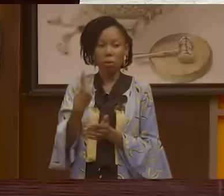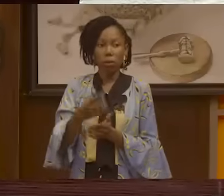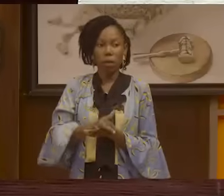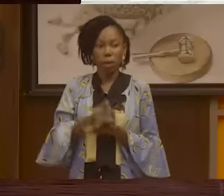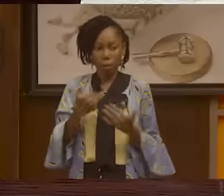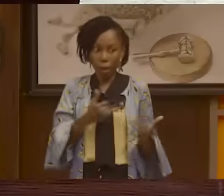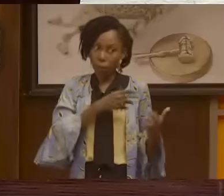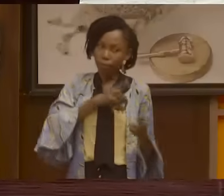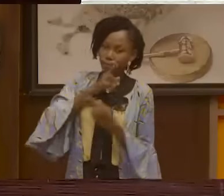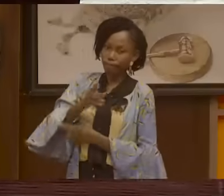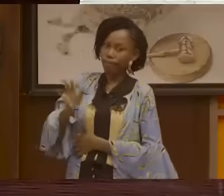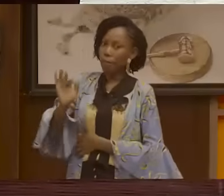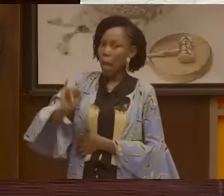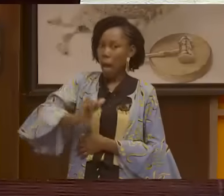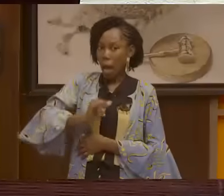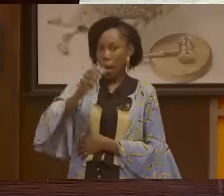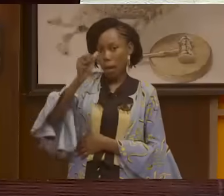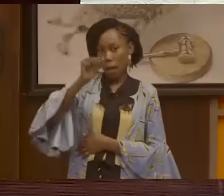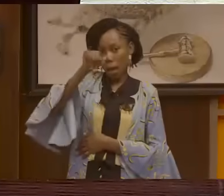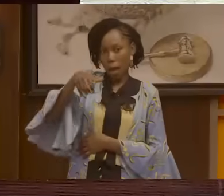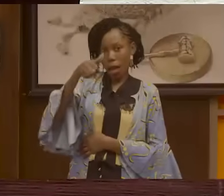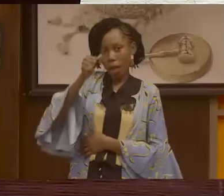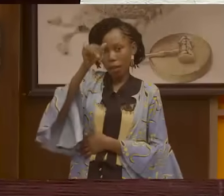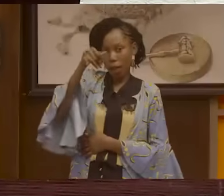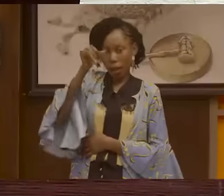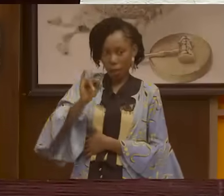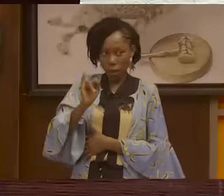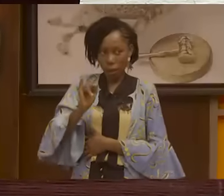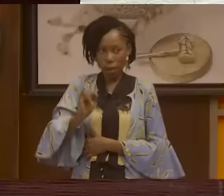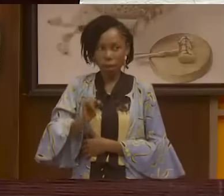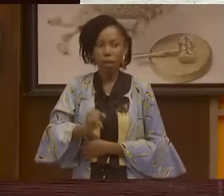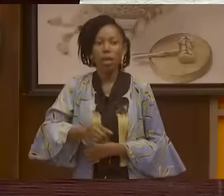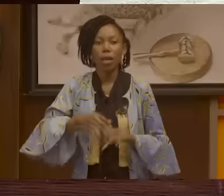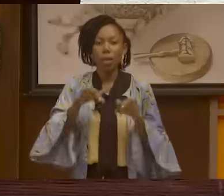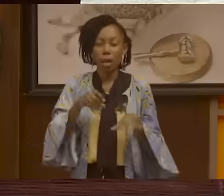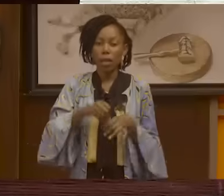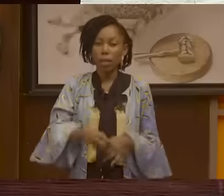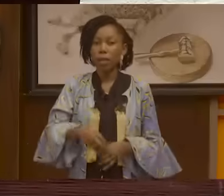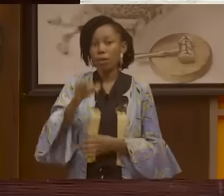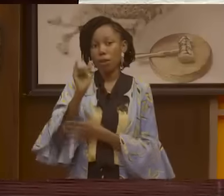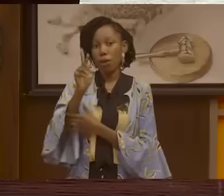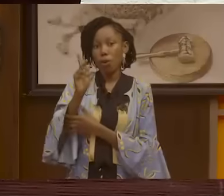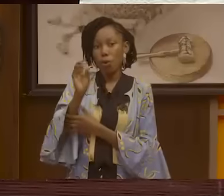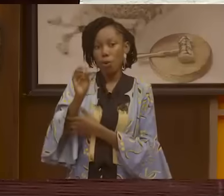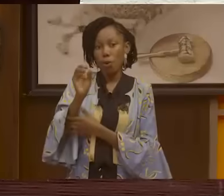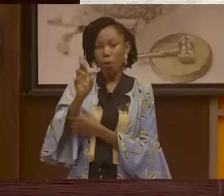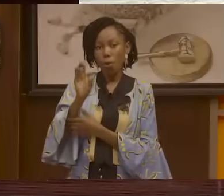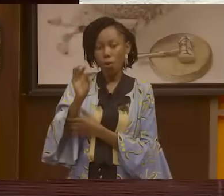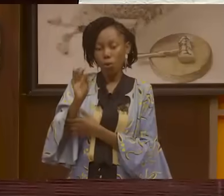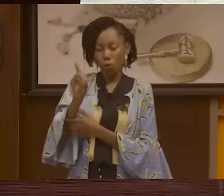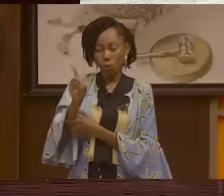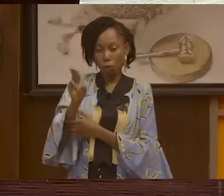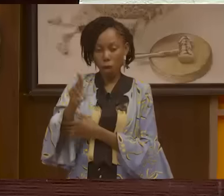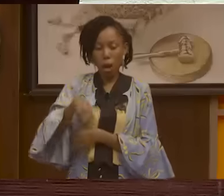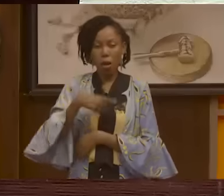his response is, I, Ajayi Oluyemi Timothy, living in Ikorodu, Lagos, came here to